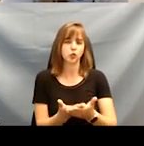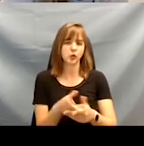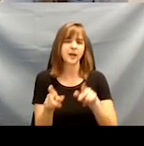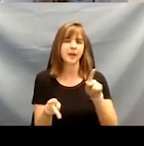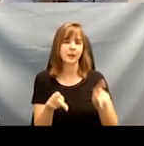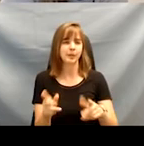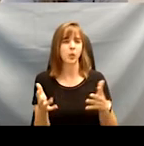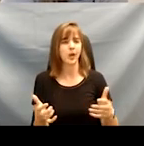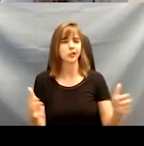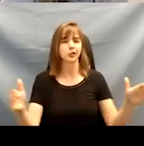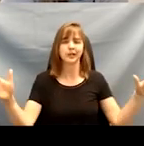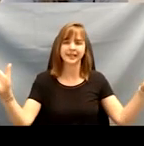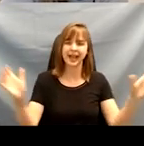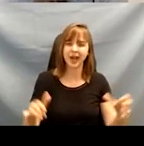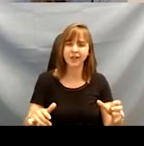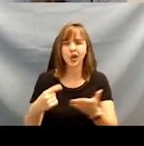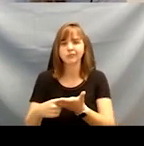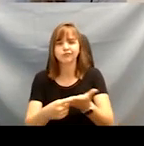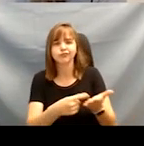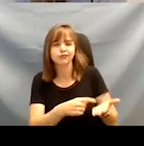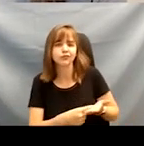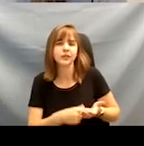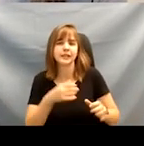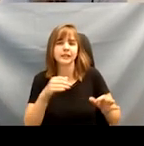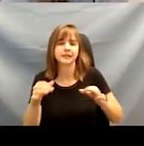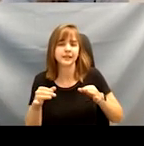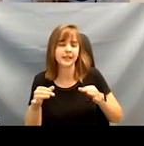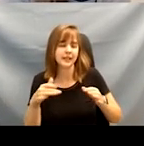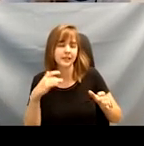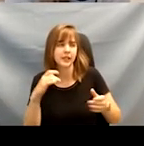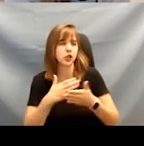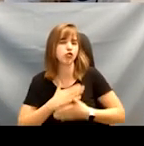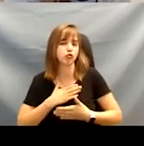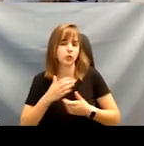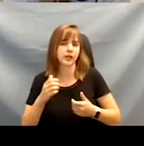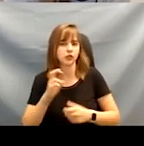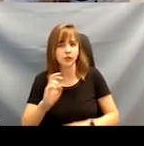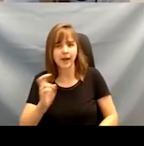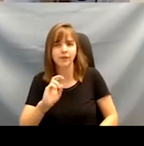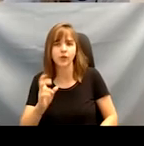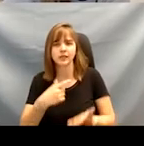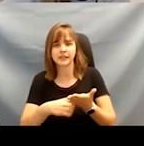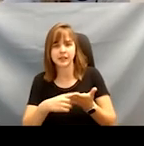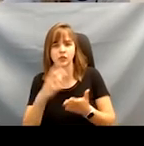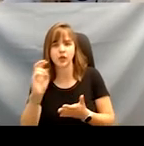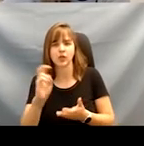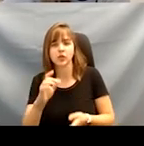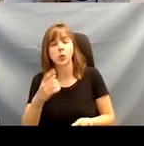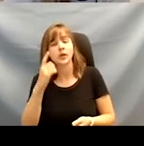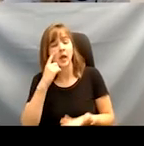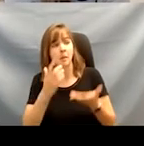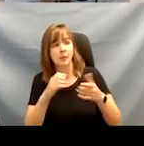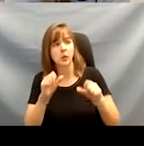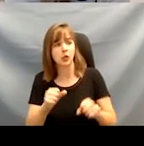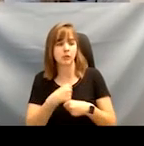or talk about travel or connect through travel. And we thought that we would kind of create more of like a home decor business. So like,